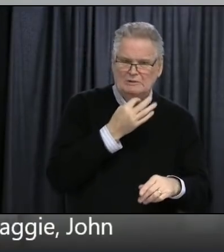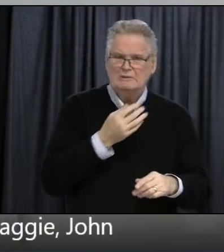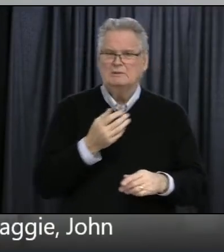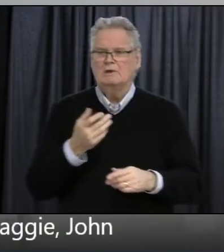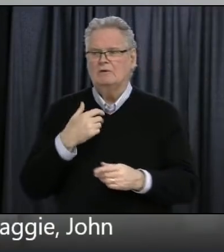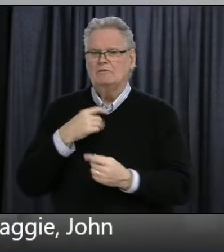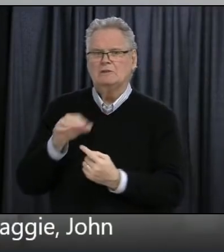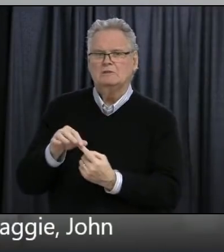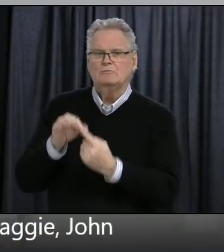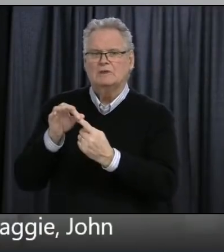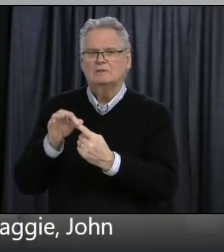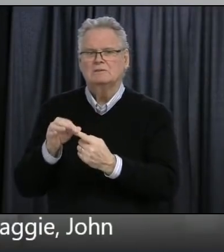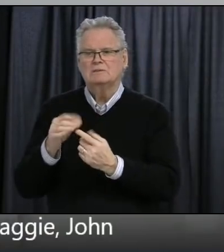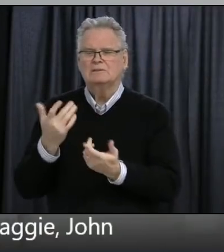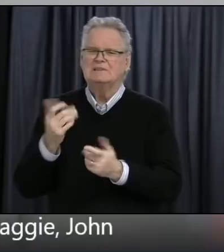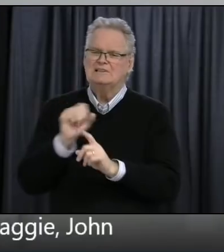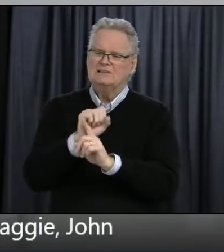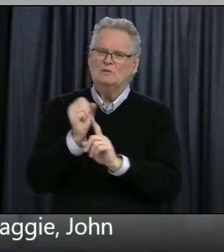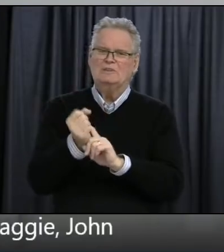that's very